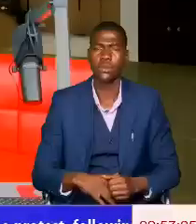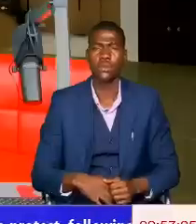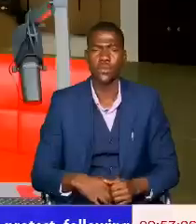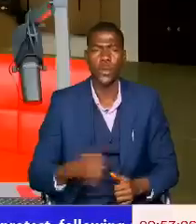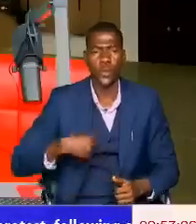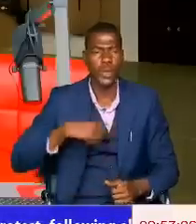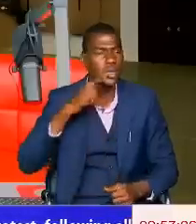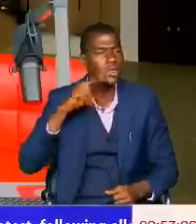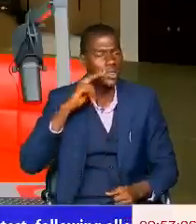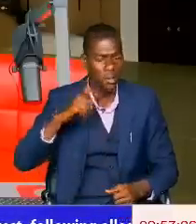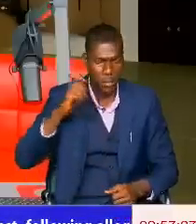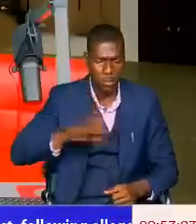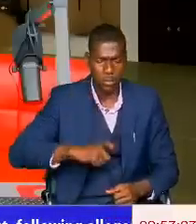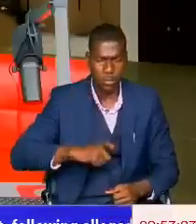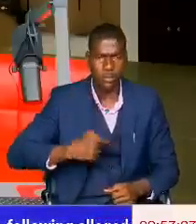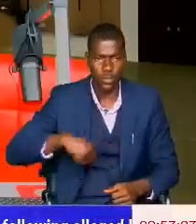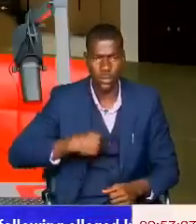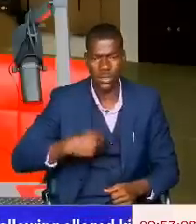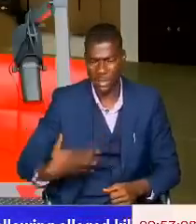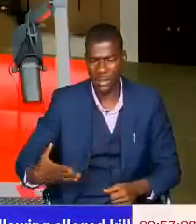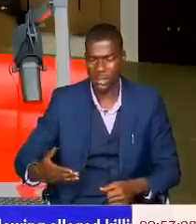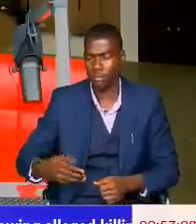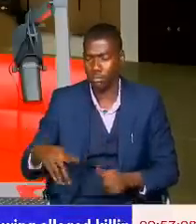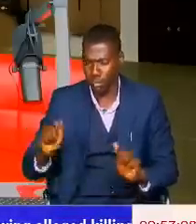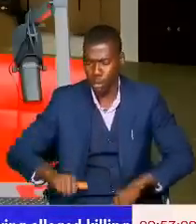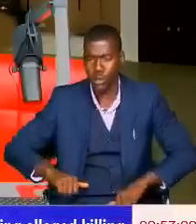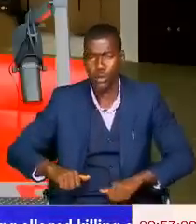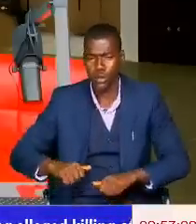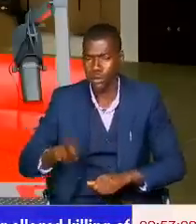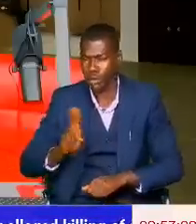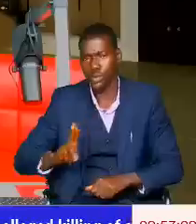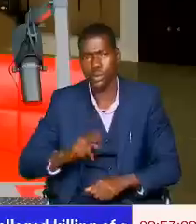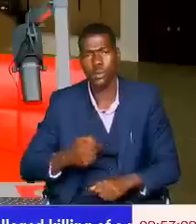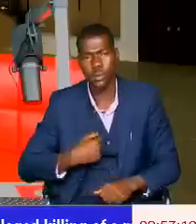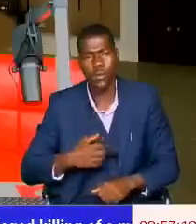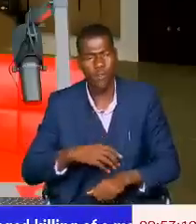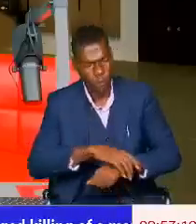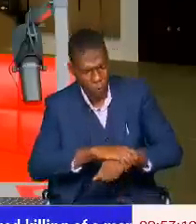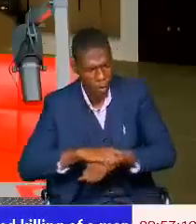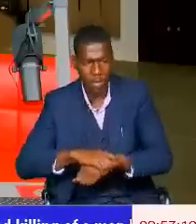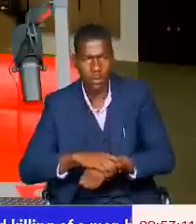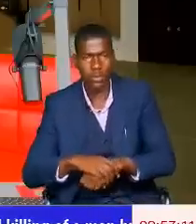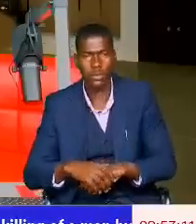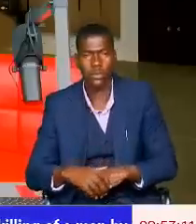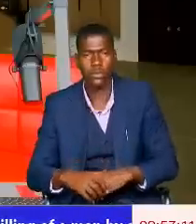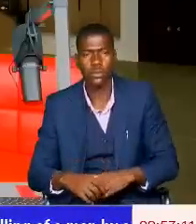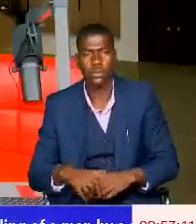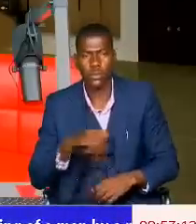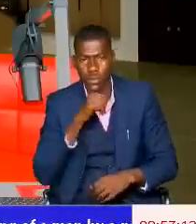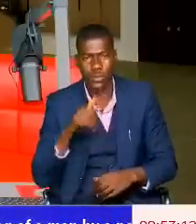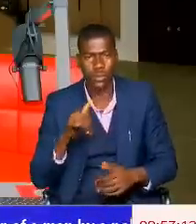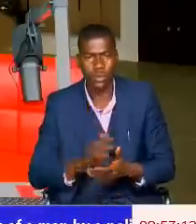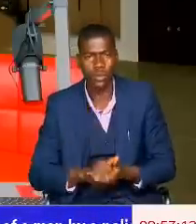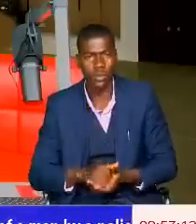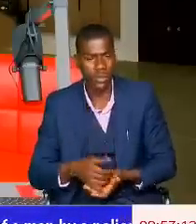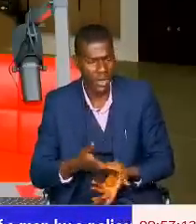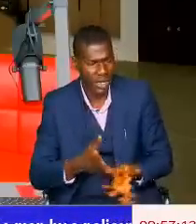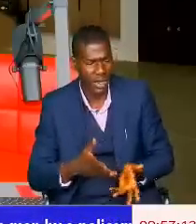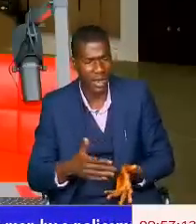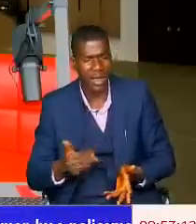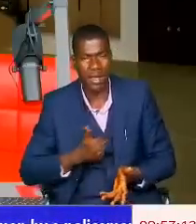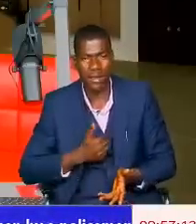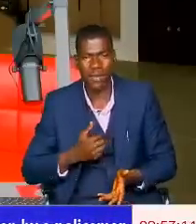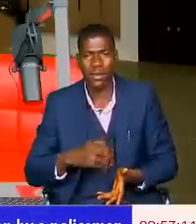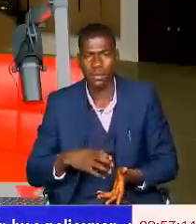to patronize our own thing. Yeah. I'm only forcing them, not because they have a choice, sir.